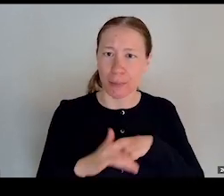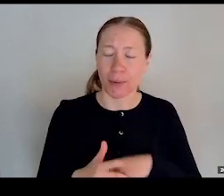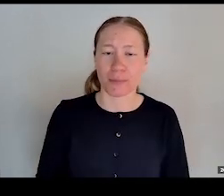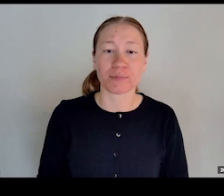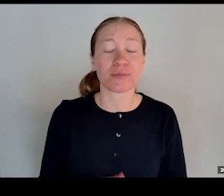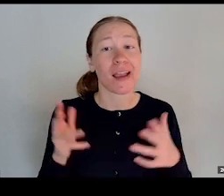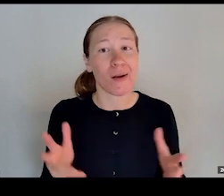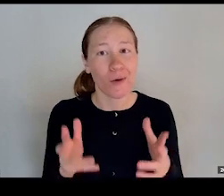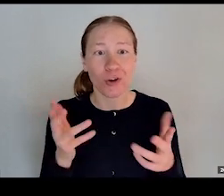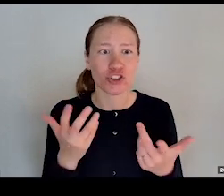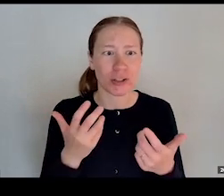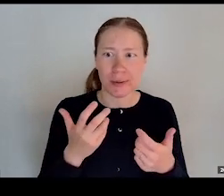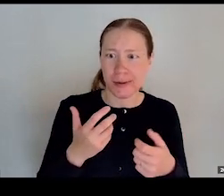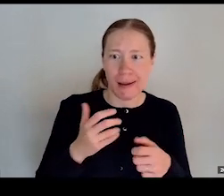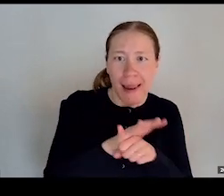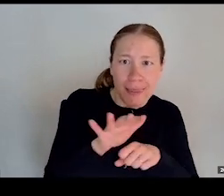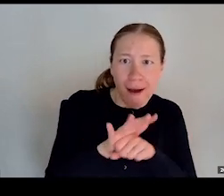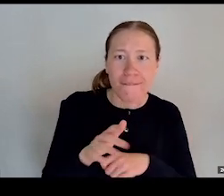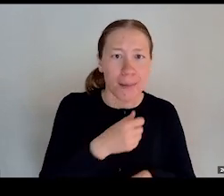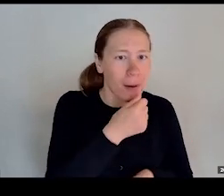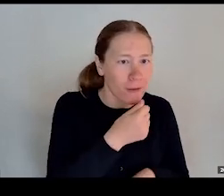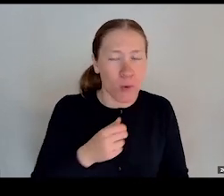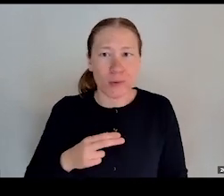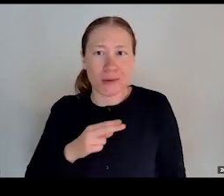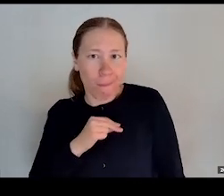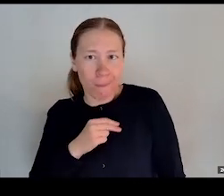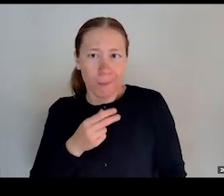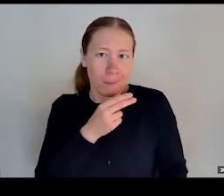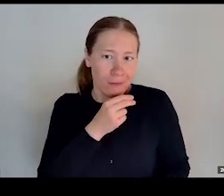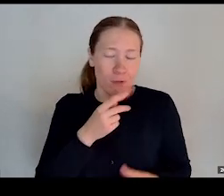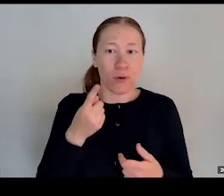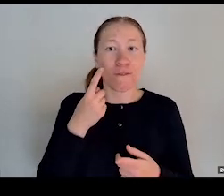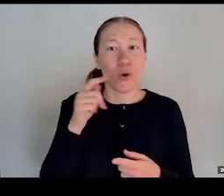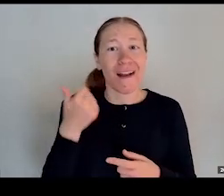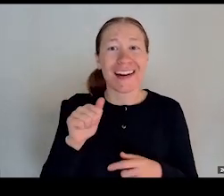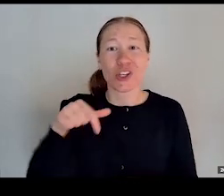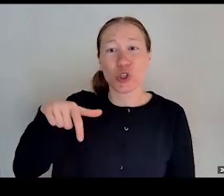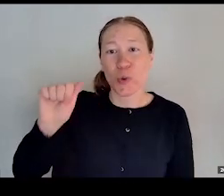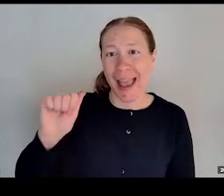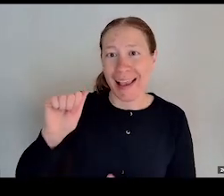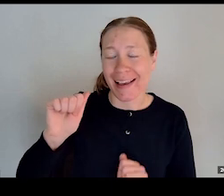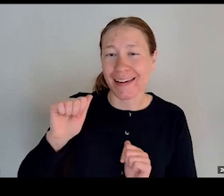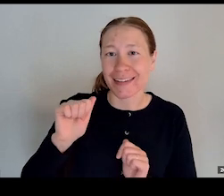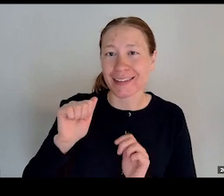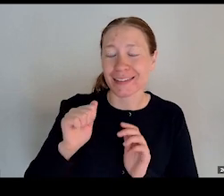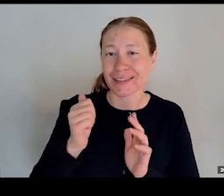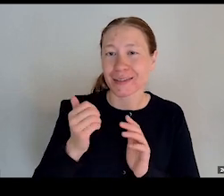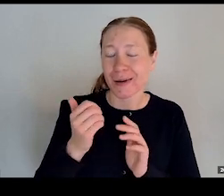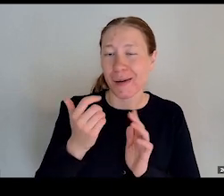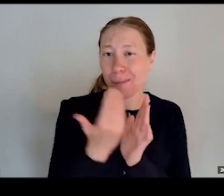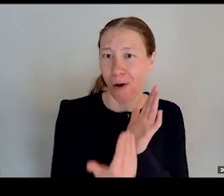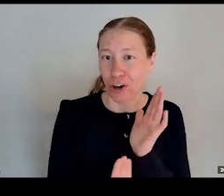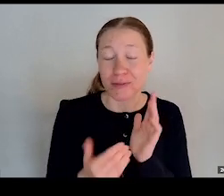plenty of microphones or lapel mics for speakers if there's a Q&A section. So if there is an